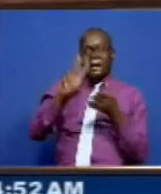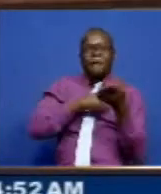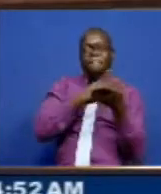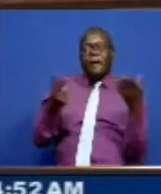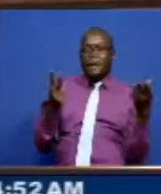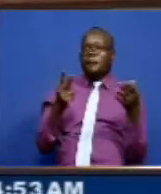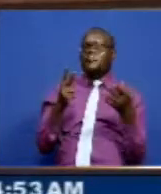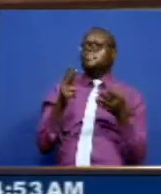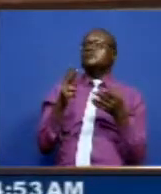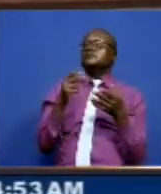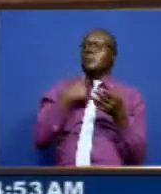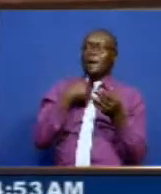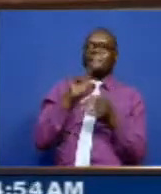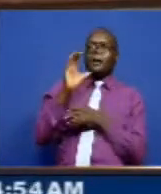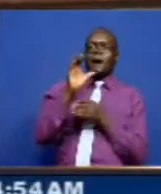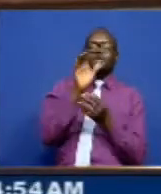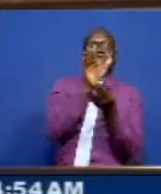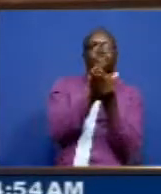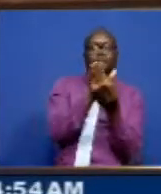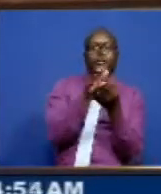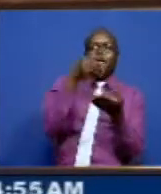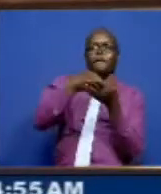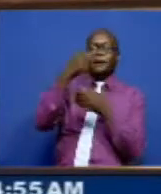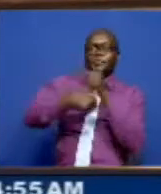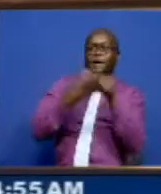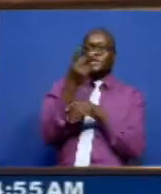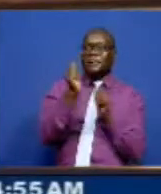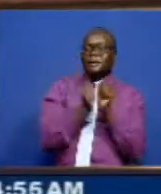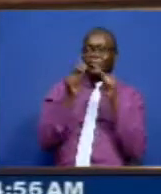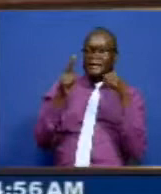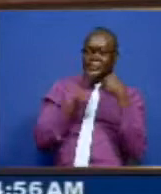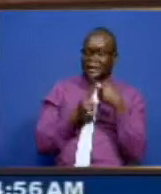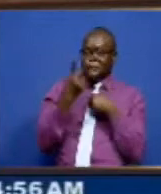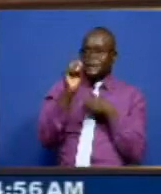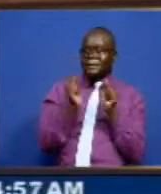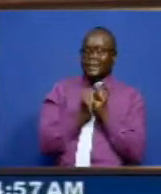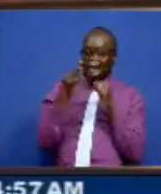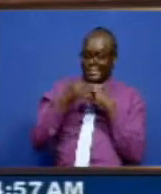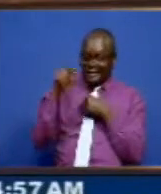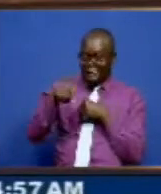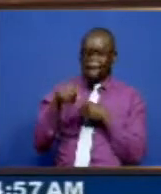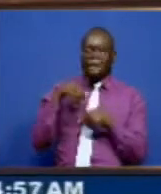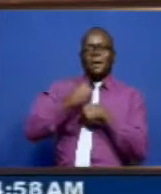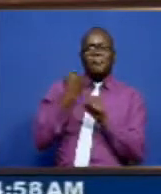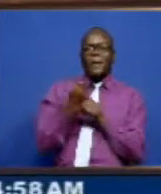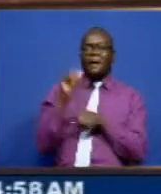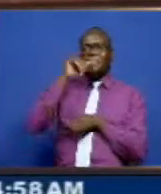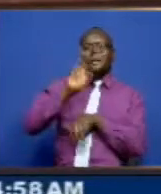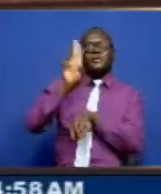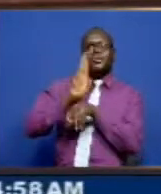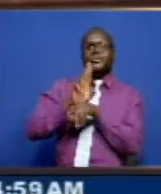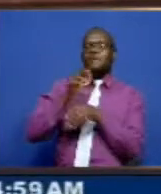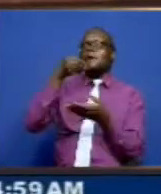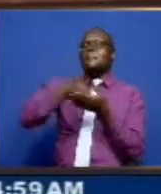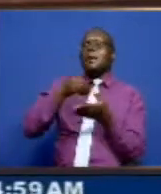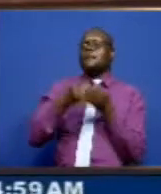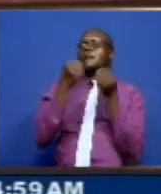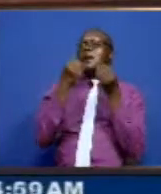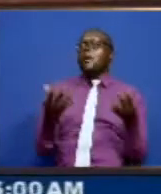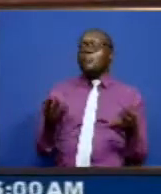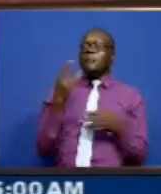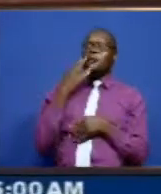maintain cash books for financial year 2017-2018. This has caused misuse of Kenya shillings